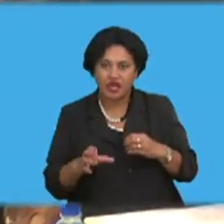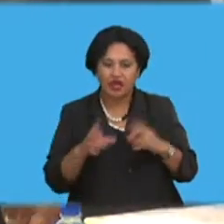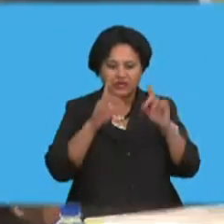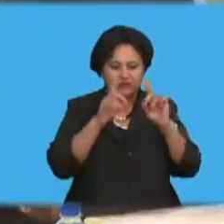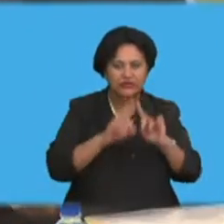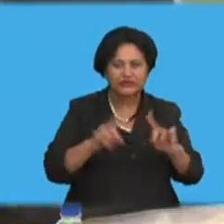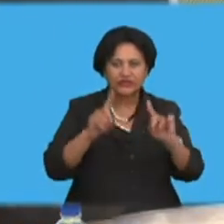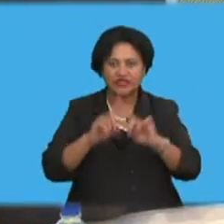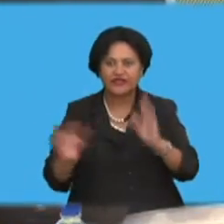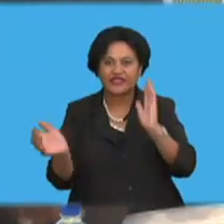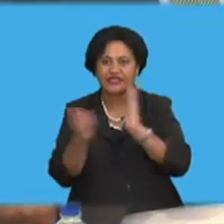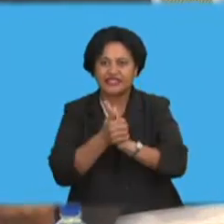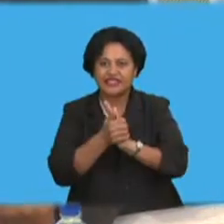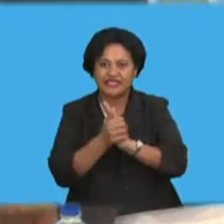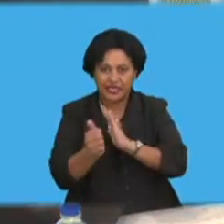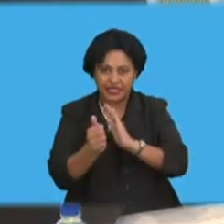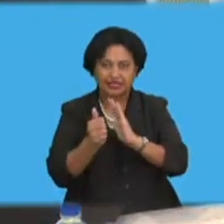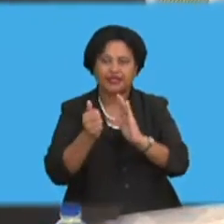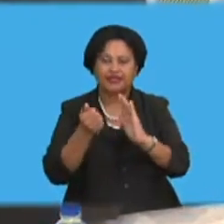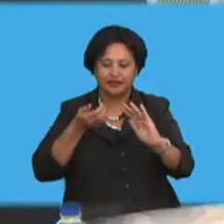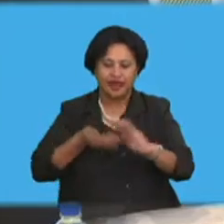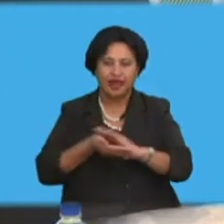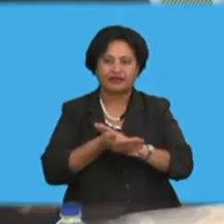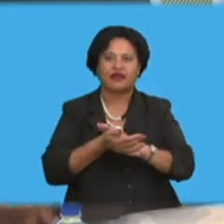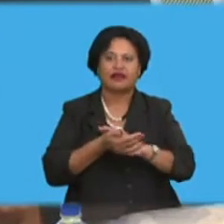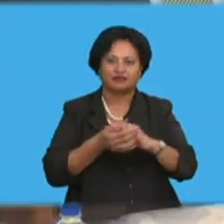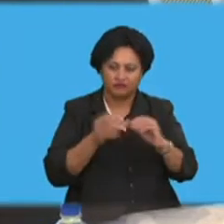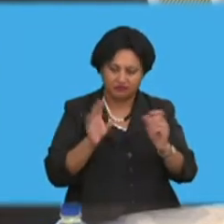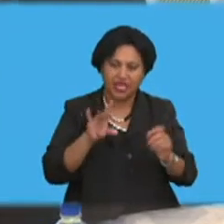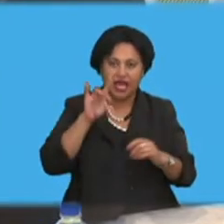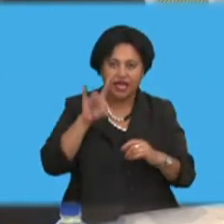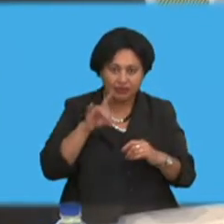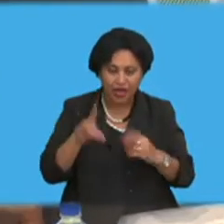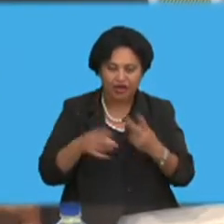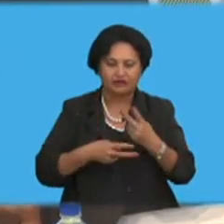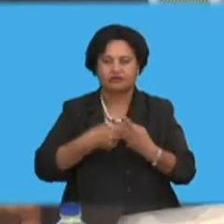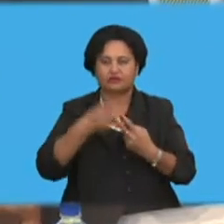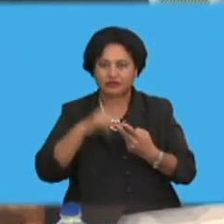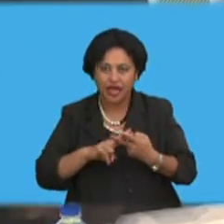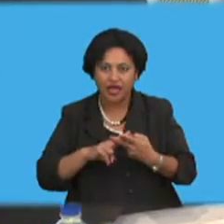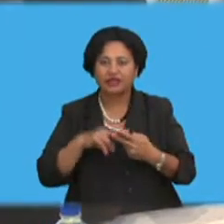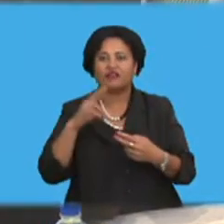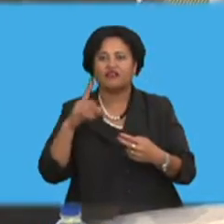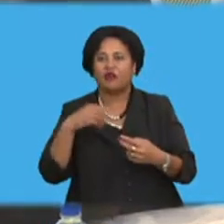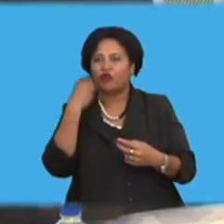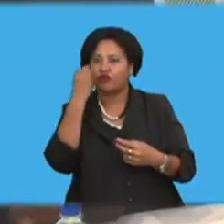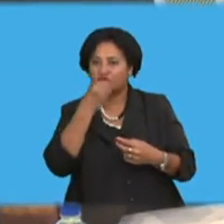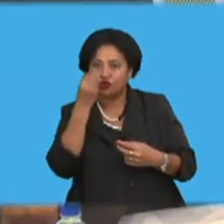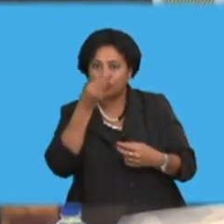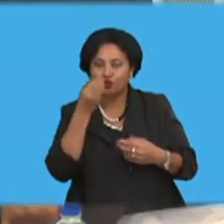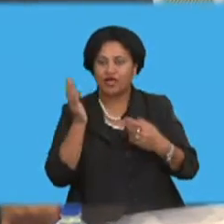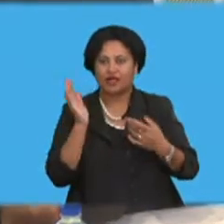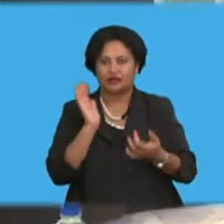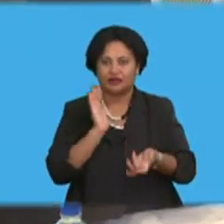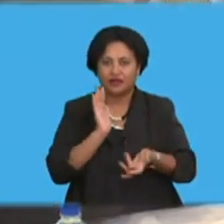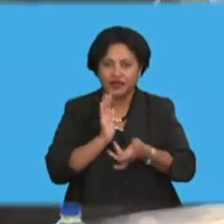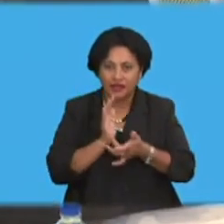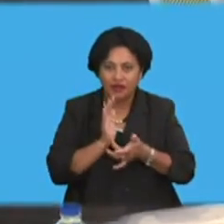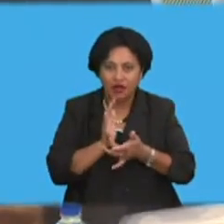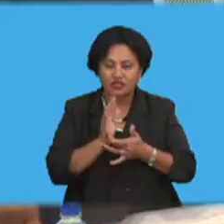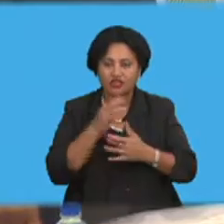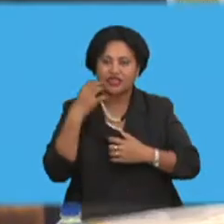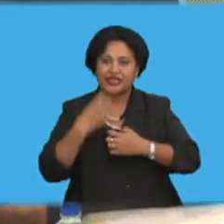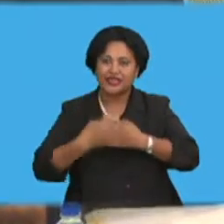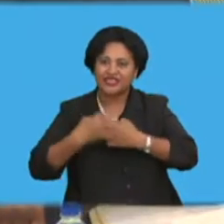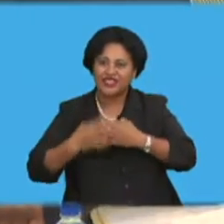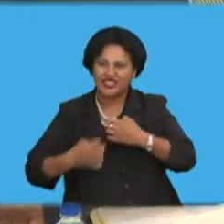entomologists, plant breeders, animal breeders, nutritionists, food technologists and